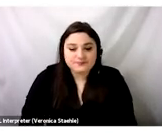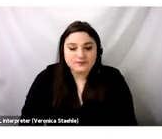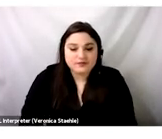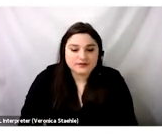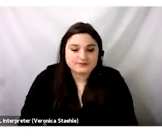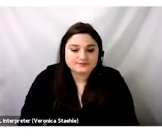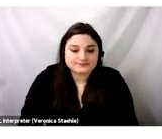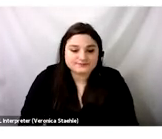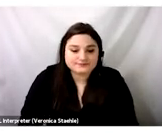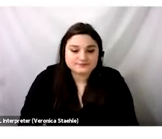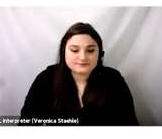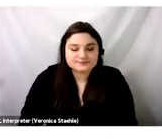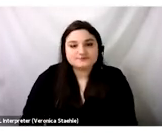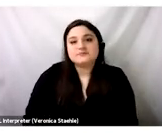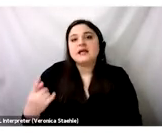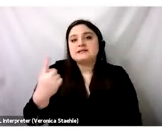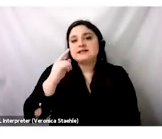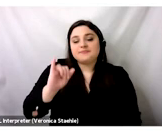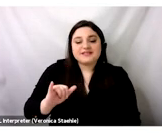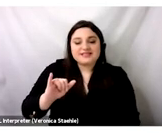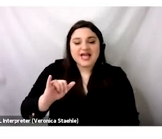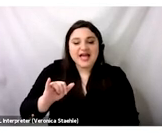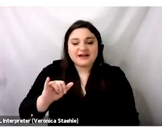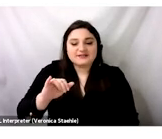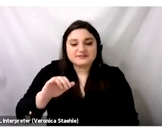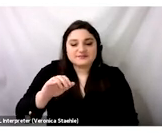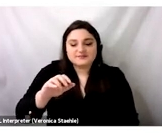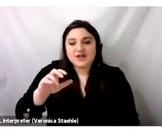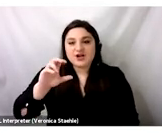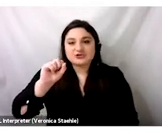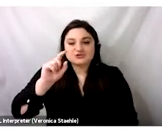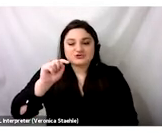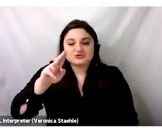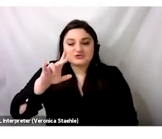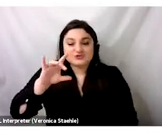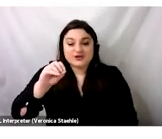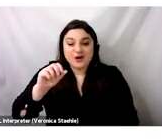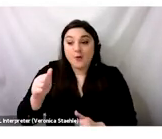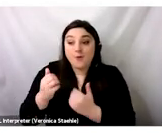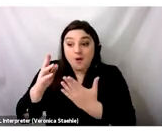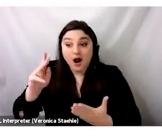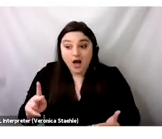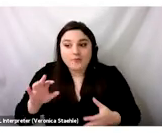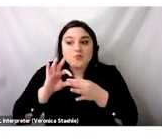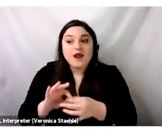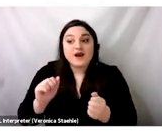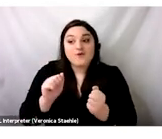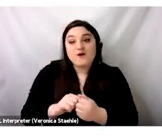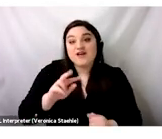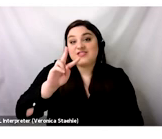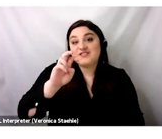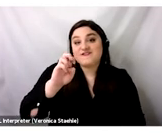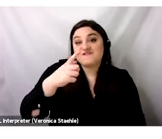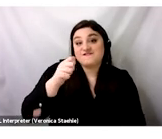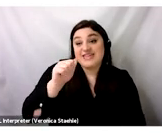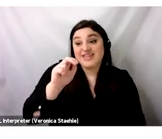Also, something that Ayuva Studio brought up in the comment section is that vegan leather is